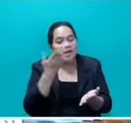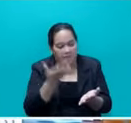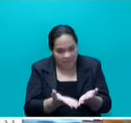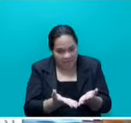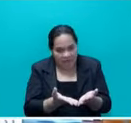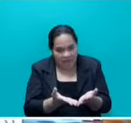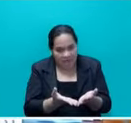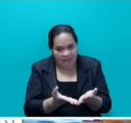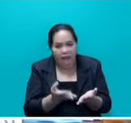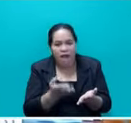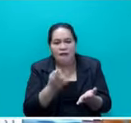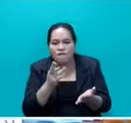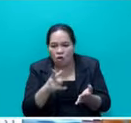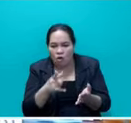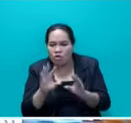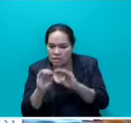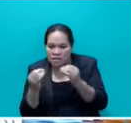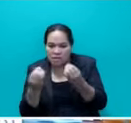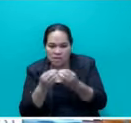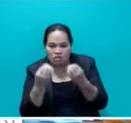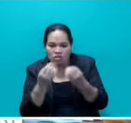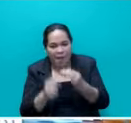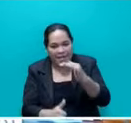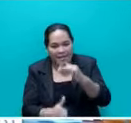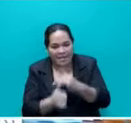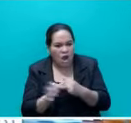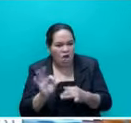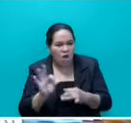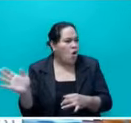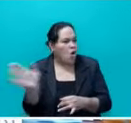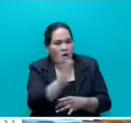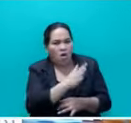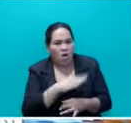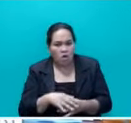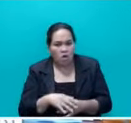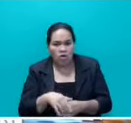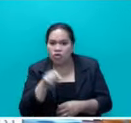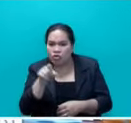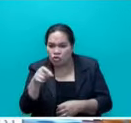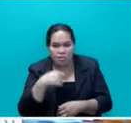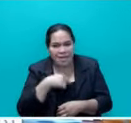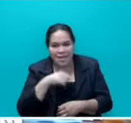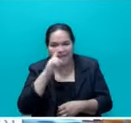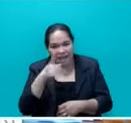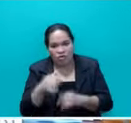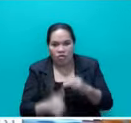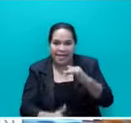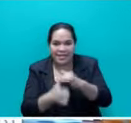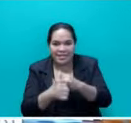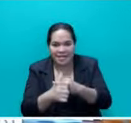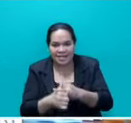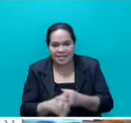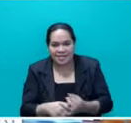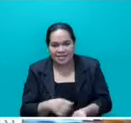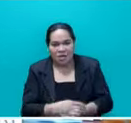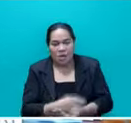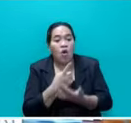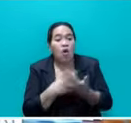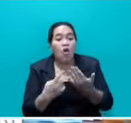for certain agencies to access, not all and sundry. You and I can't go and access it. It's only